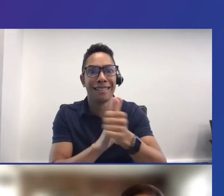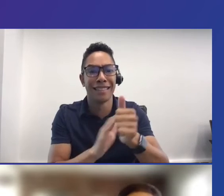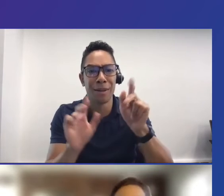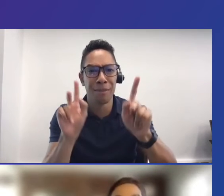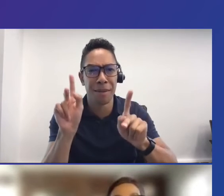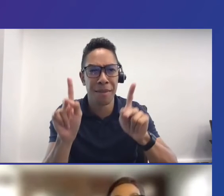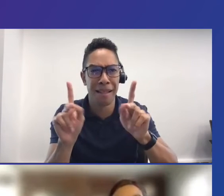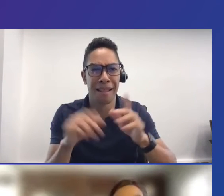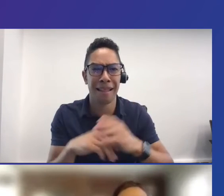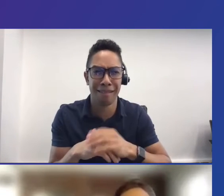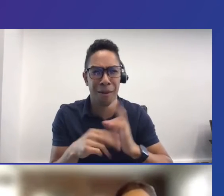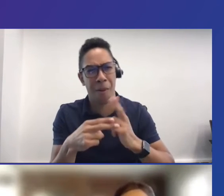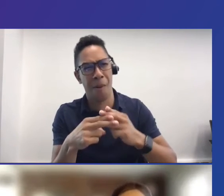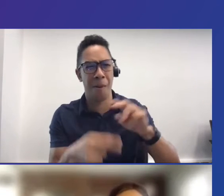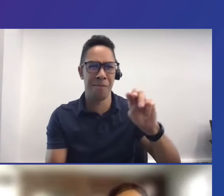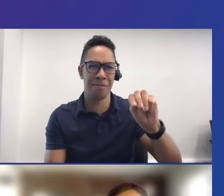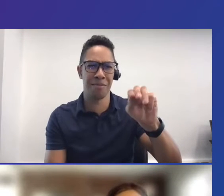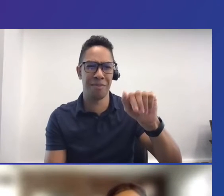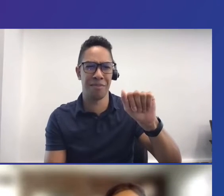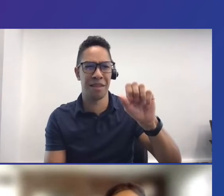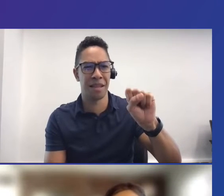maybe I'll just leave